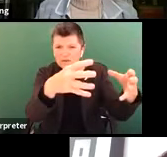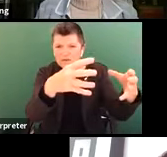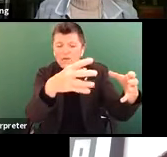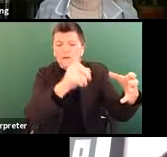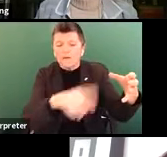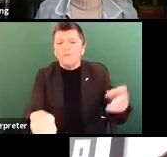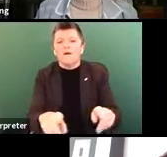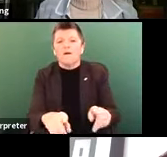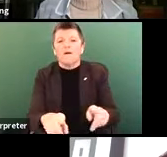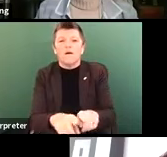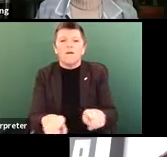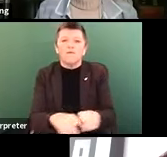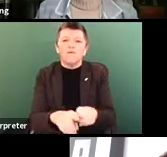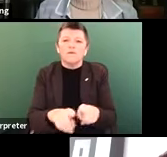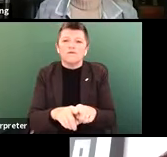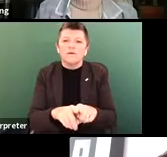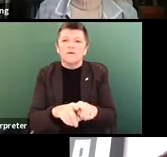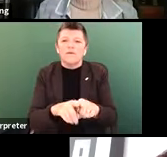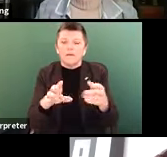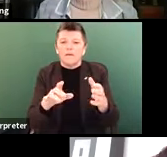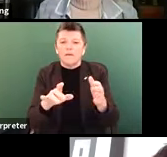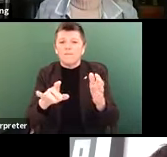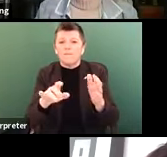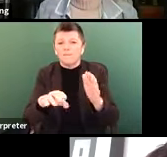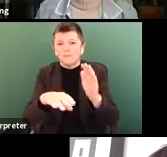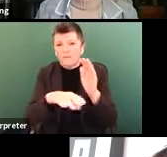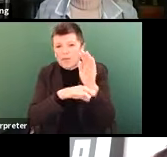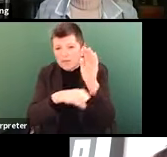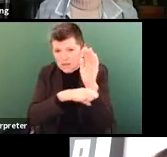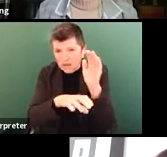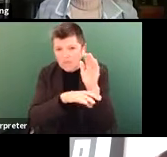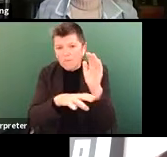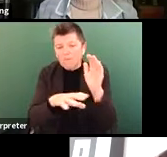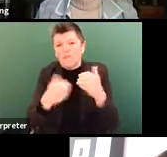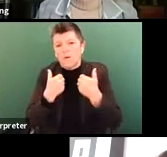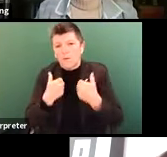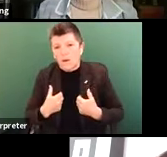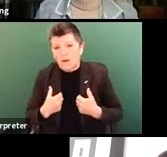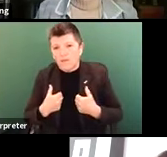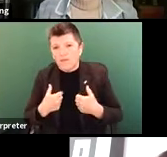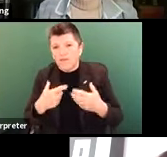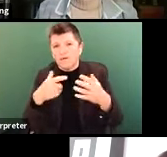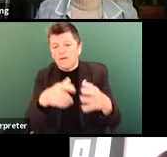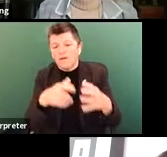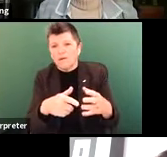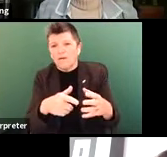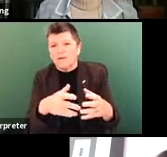the median wealth that is converging to something like